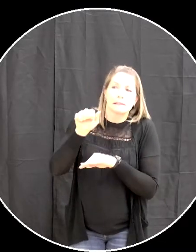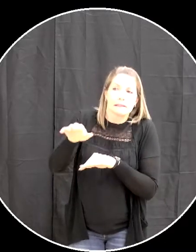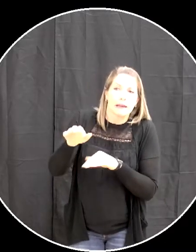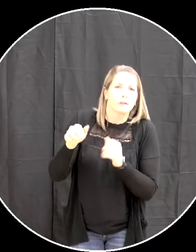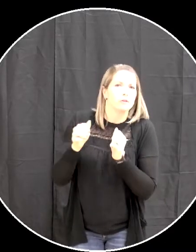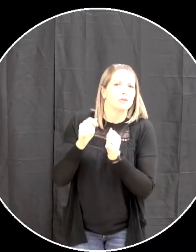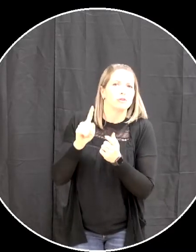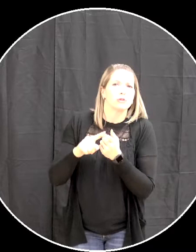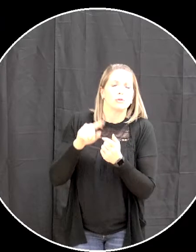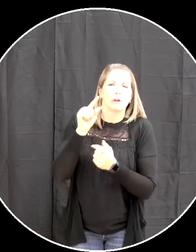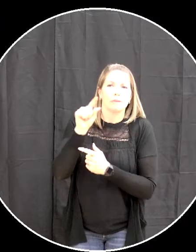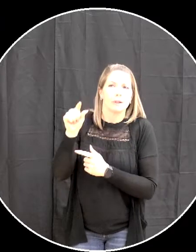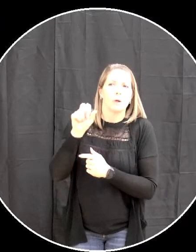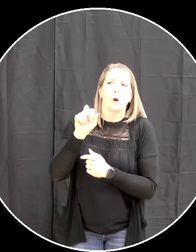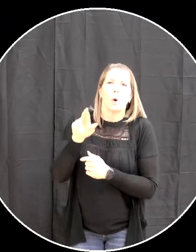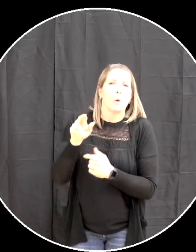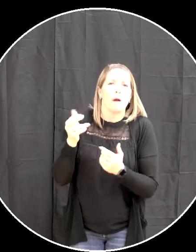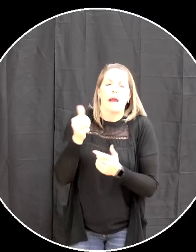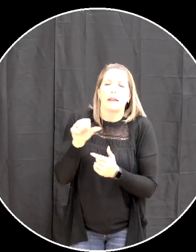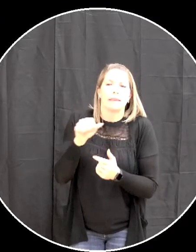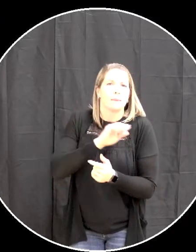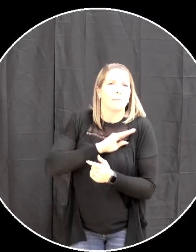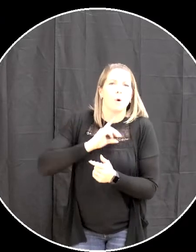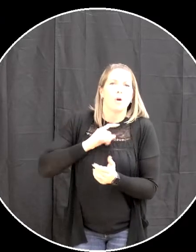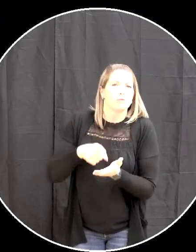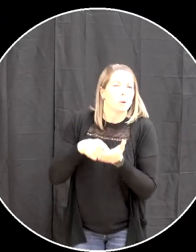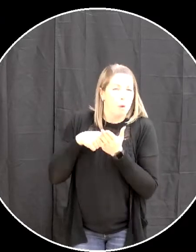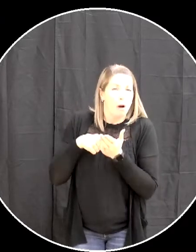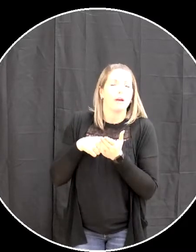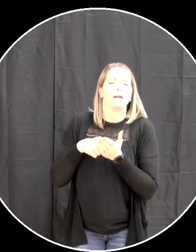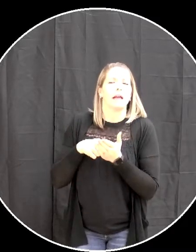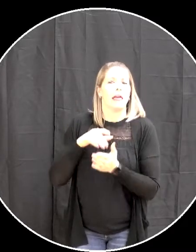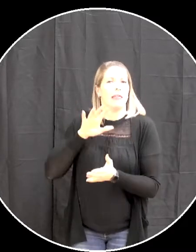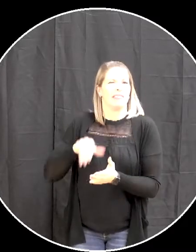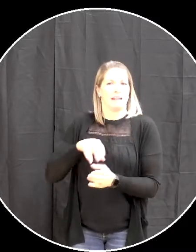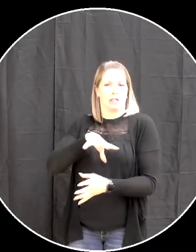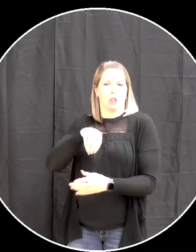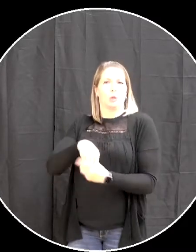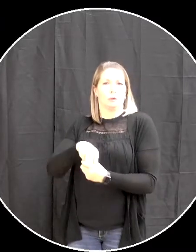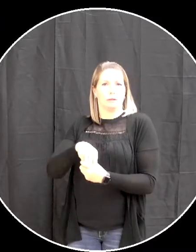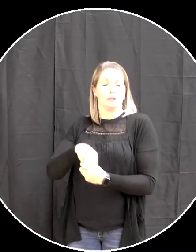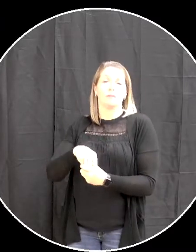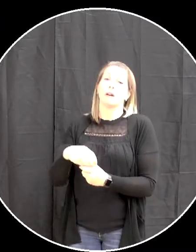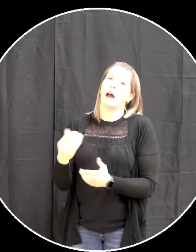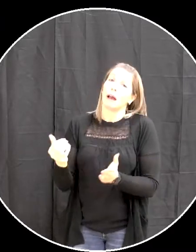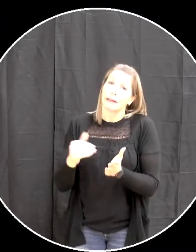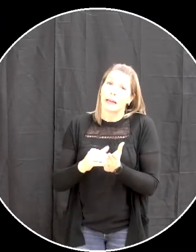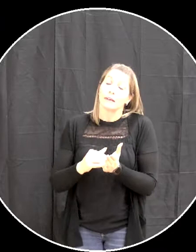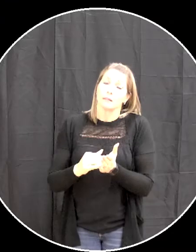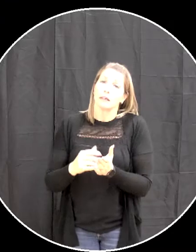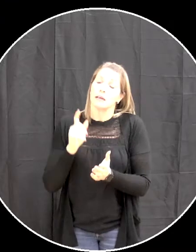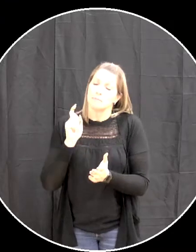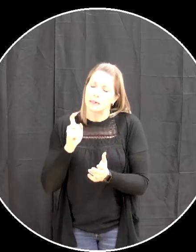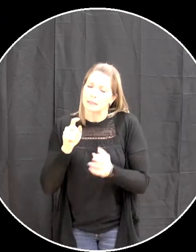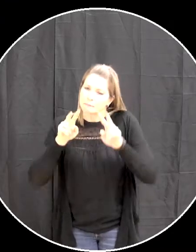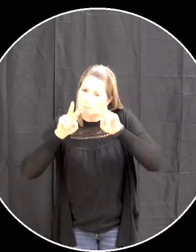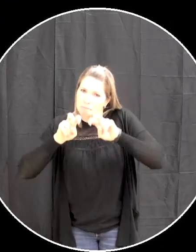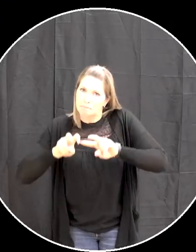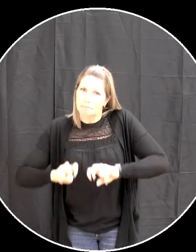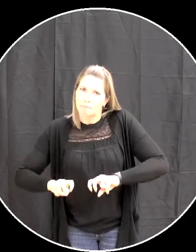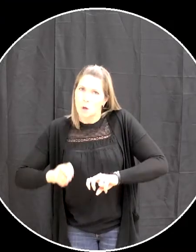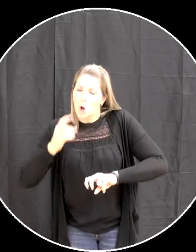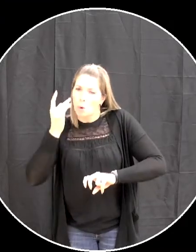governance. In other words, the board. As well, it's somewhat subjective given that the amounts are up to